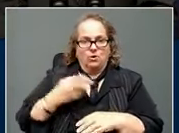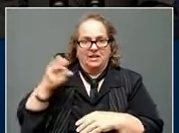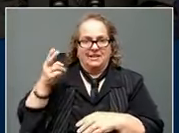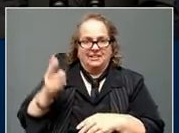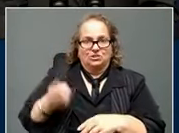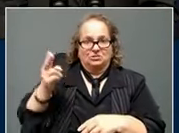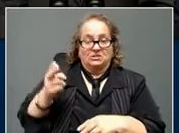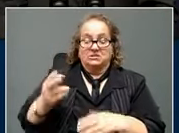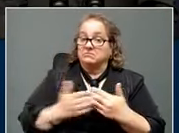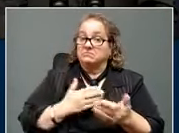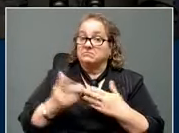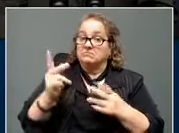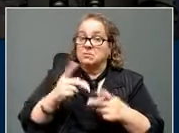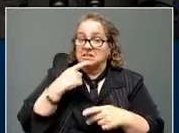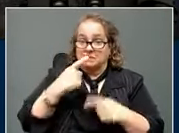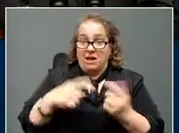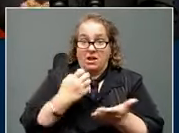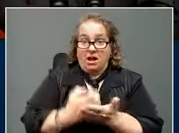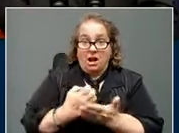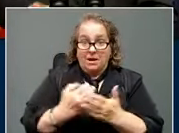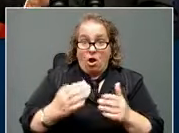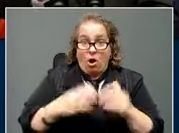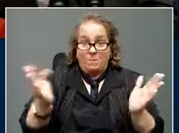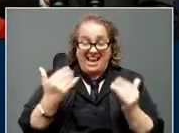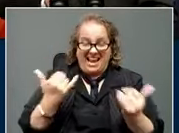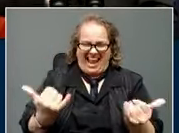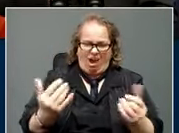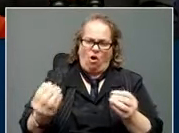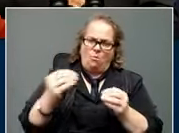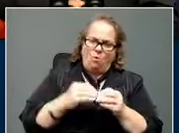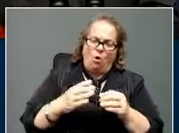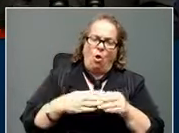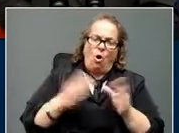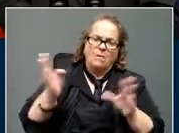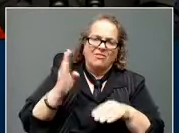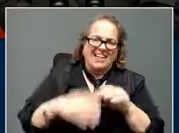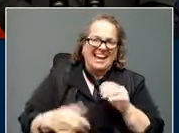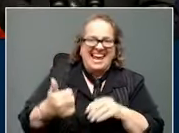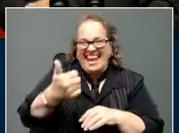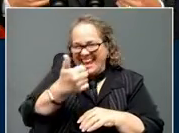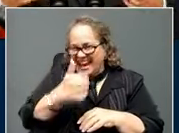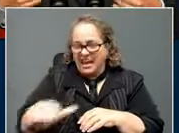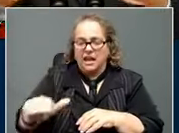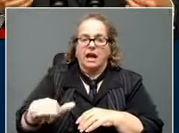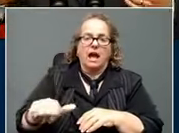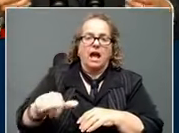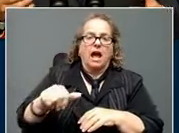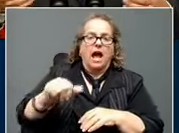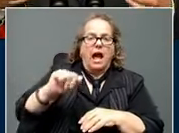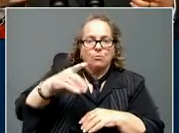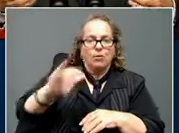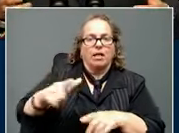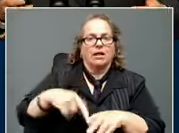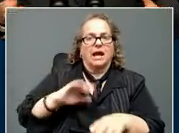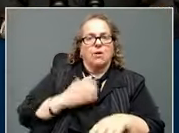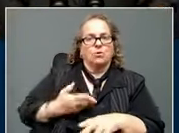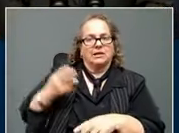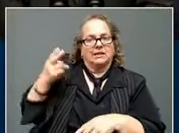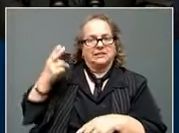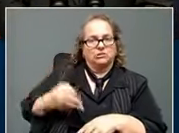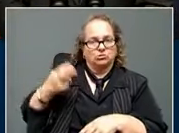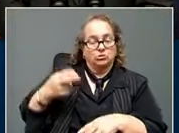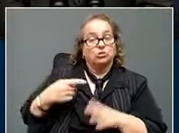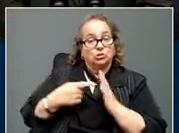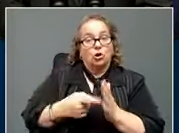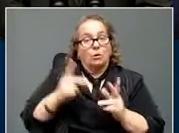economy being open, it's more open than any other April in our history, as shown by what people are actually doing